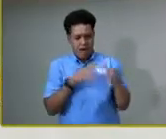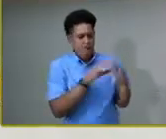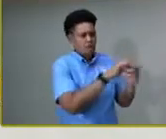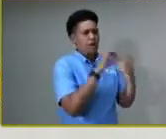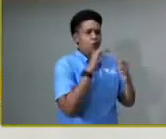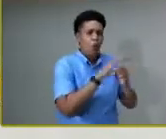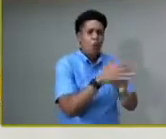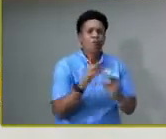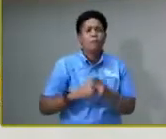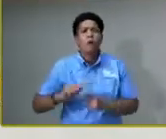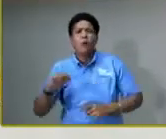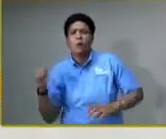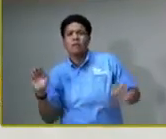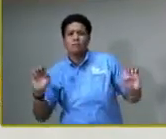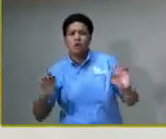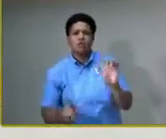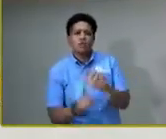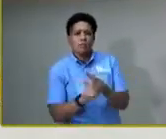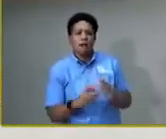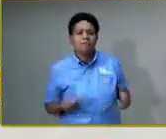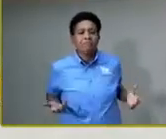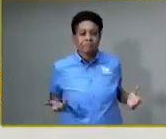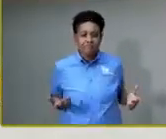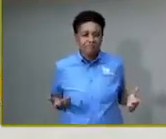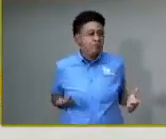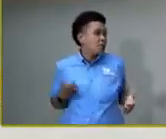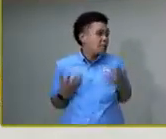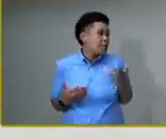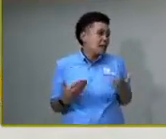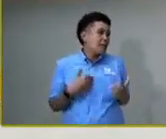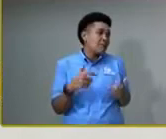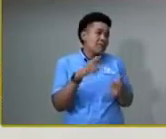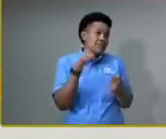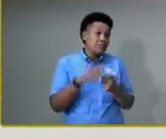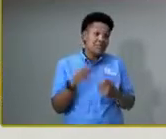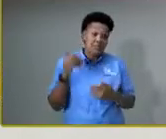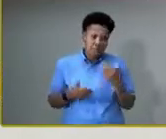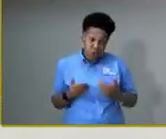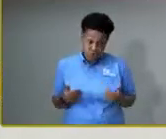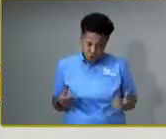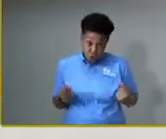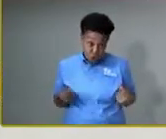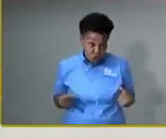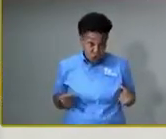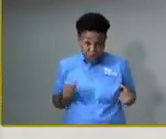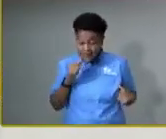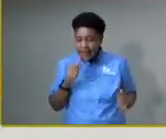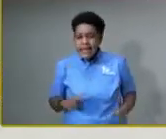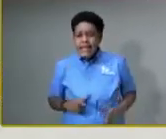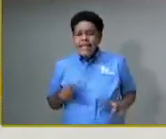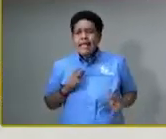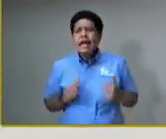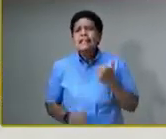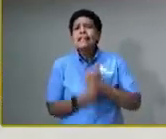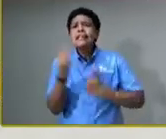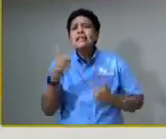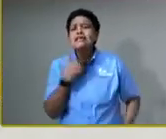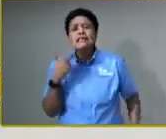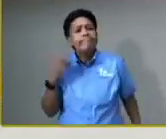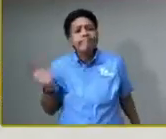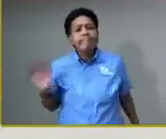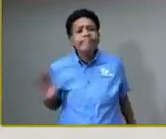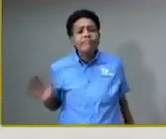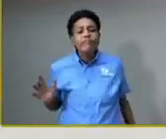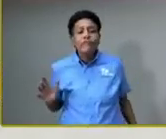as well as other emergency cases. So you may have a particular procedure to do which is not life-threatening, and it will